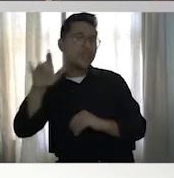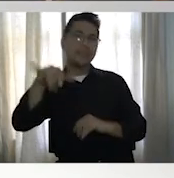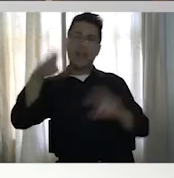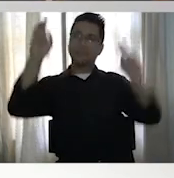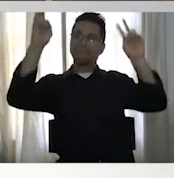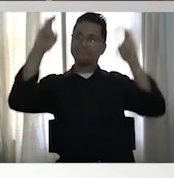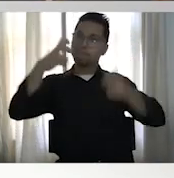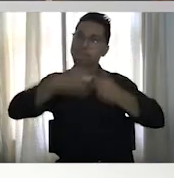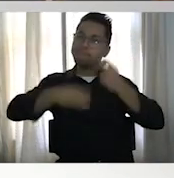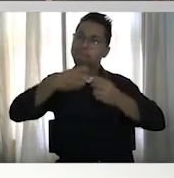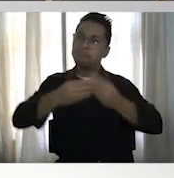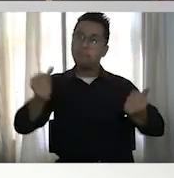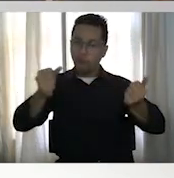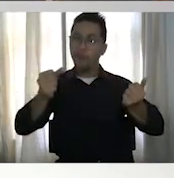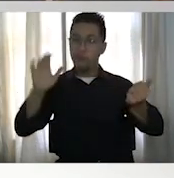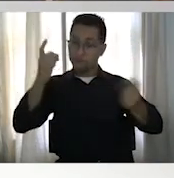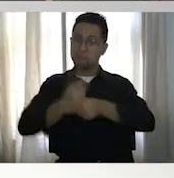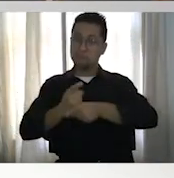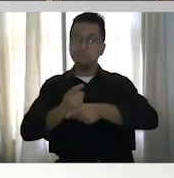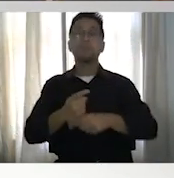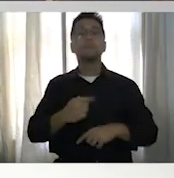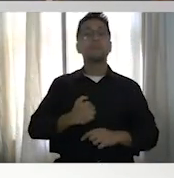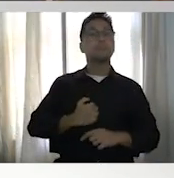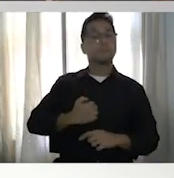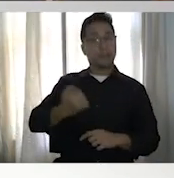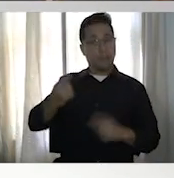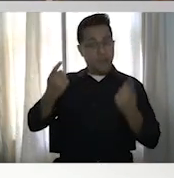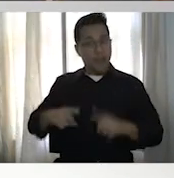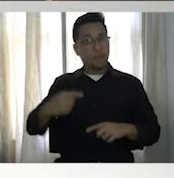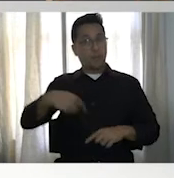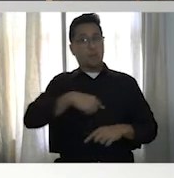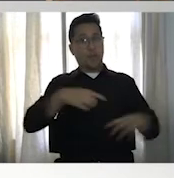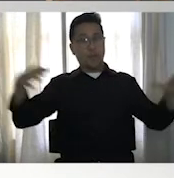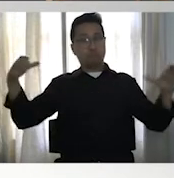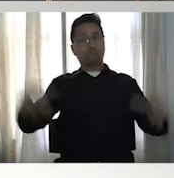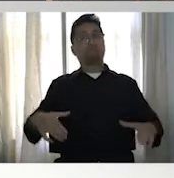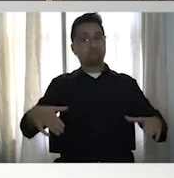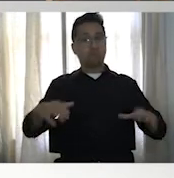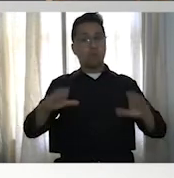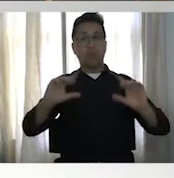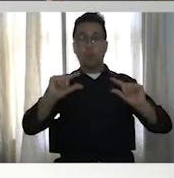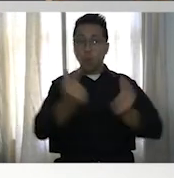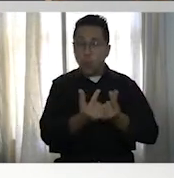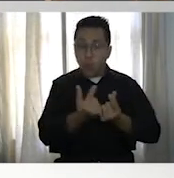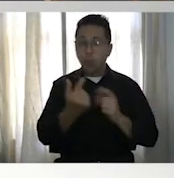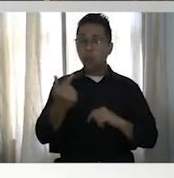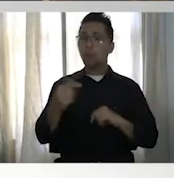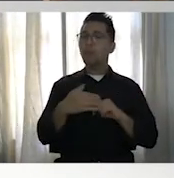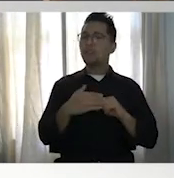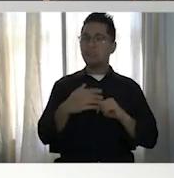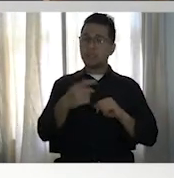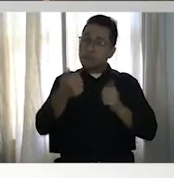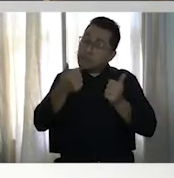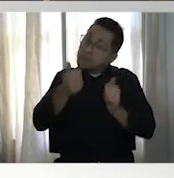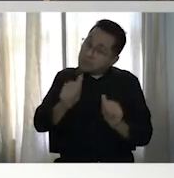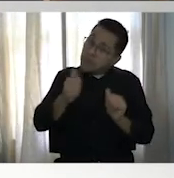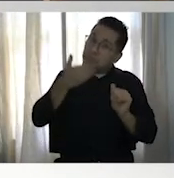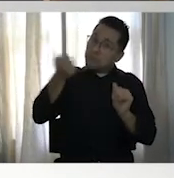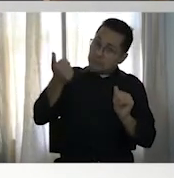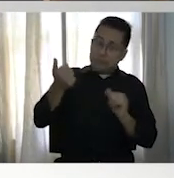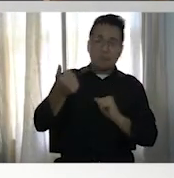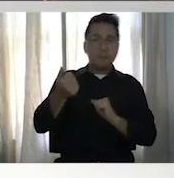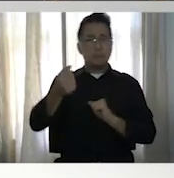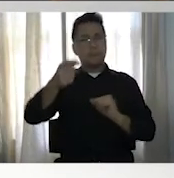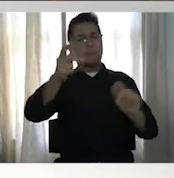right? So when we do our groups, we make sure, as much as we can,